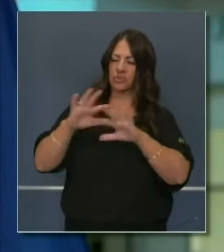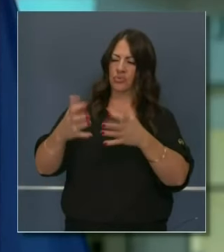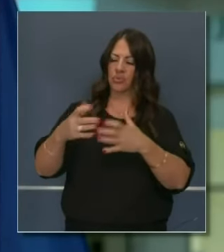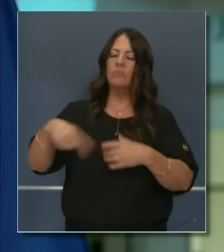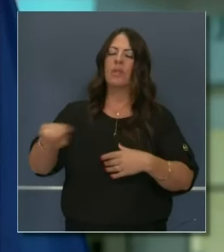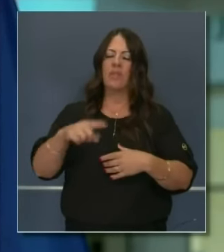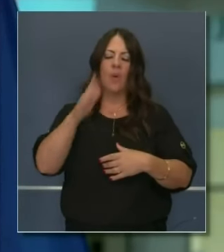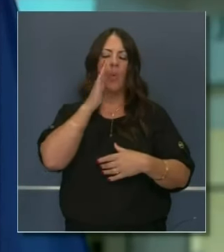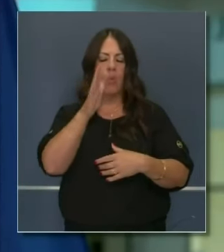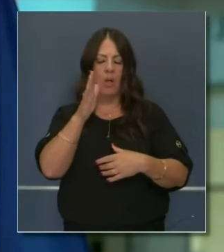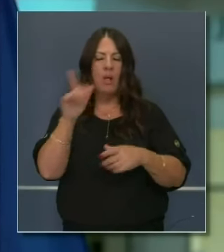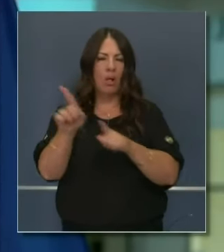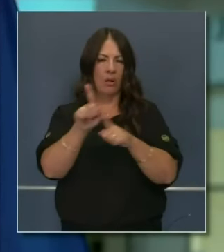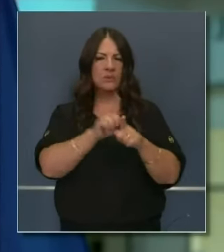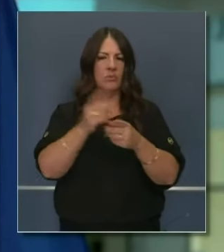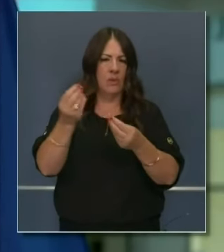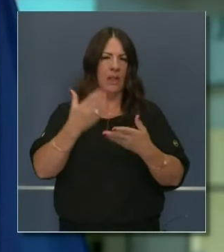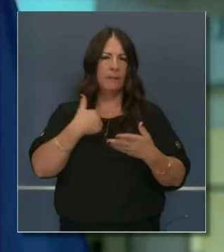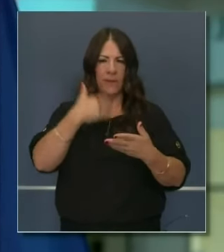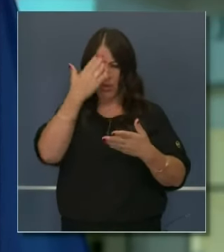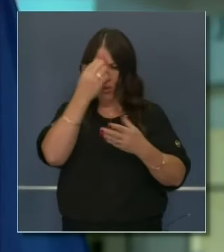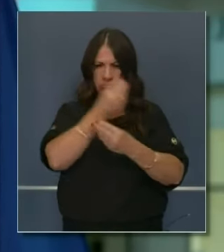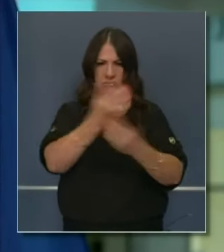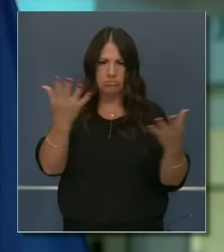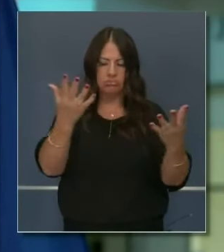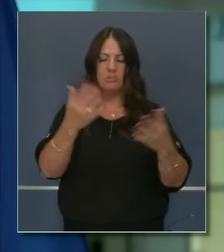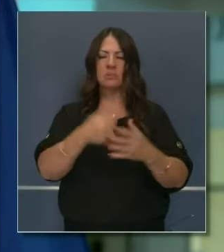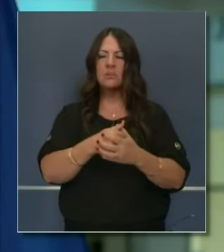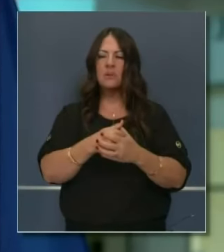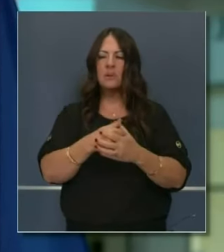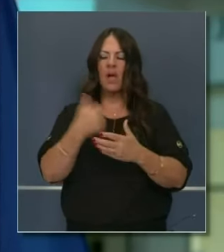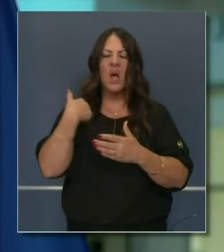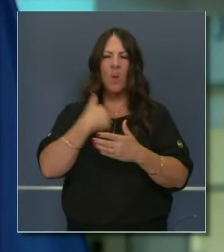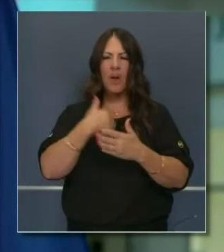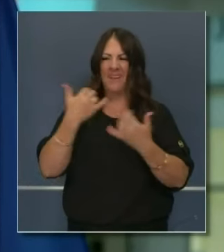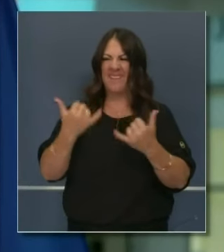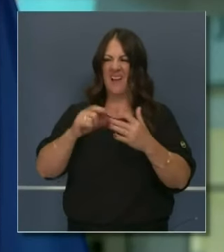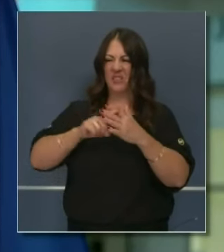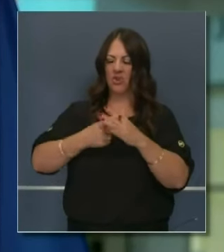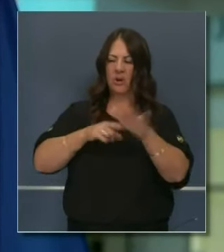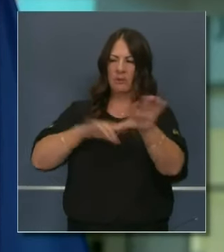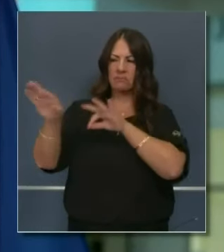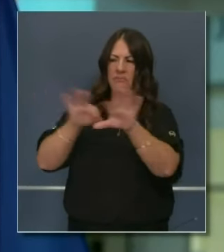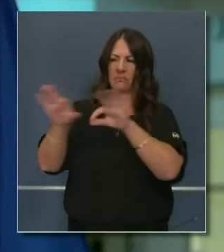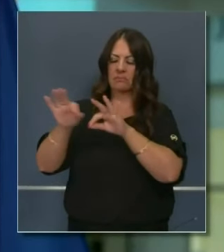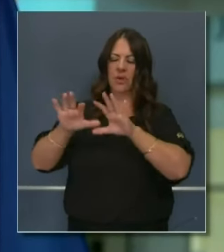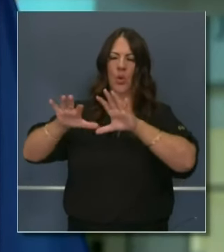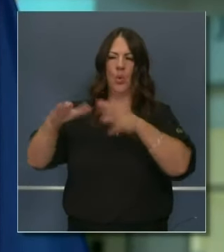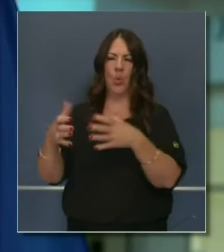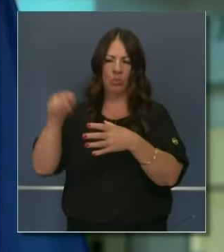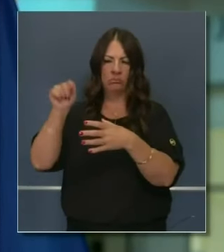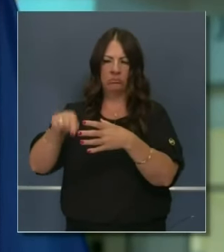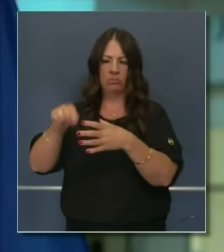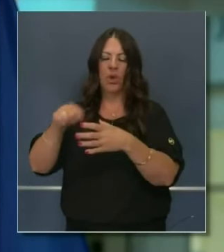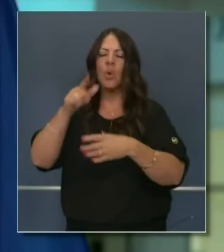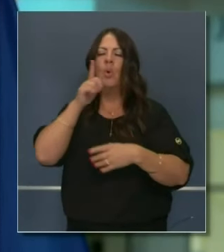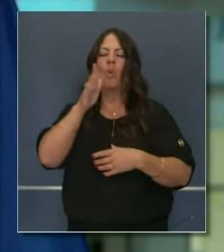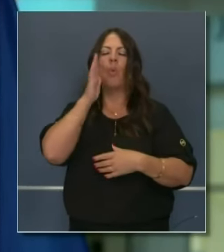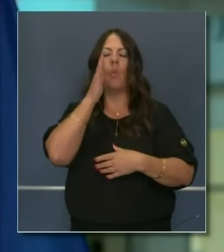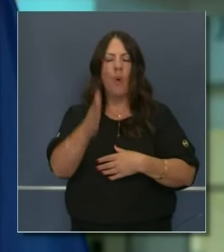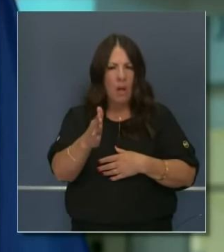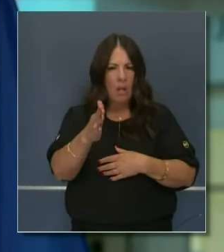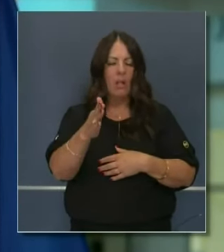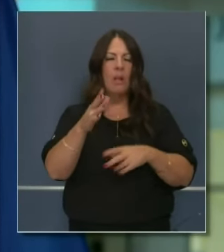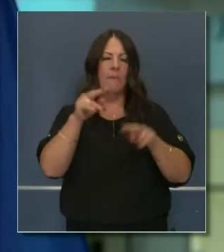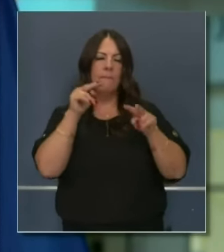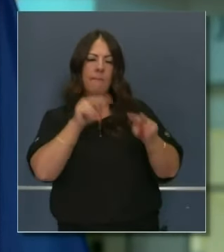announcing soon. We are basically putting together a group of individuals that can cross-reference,